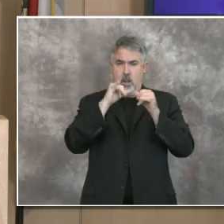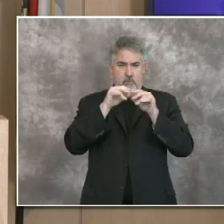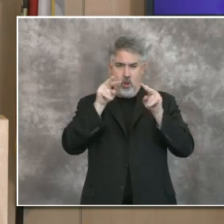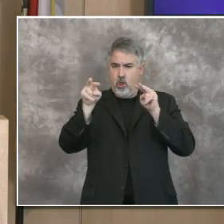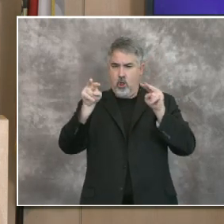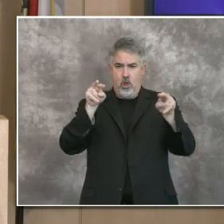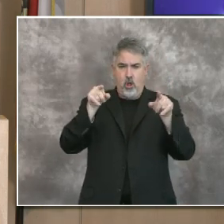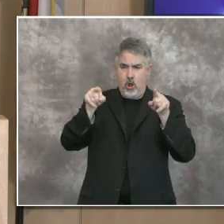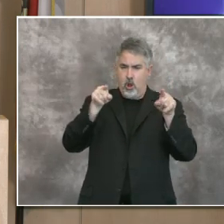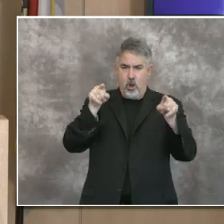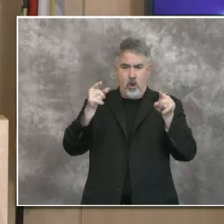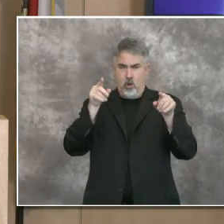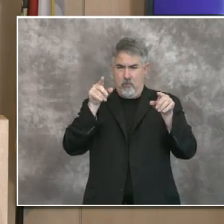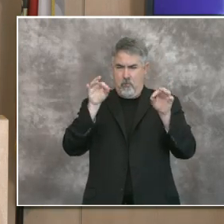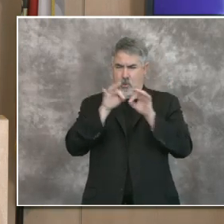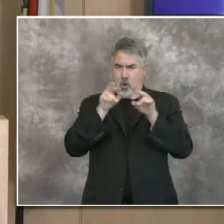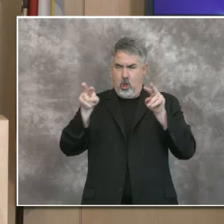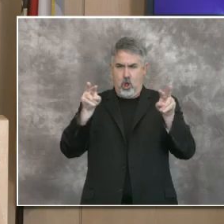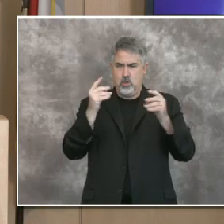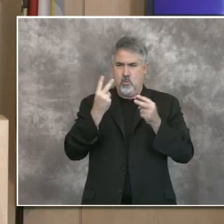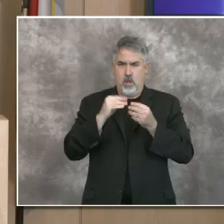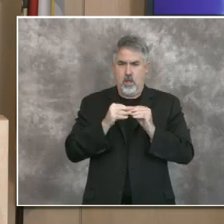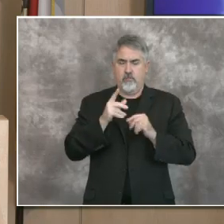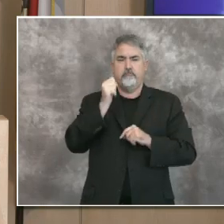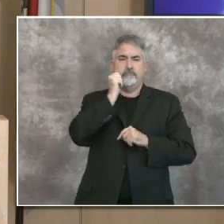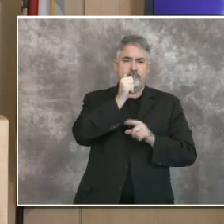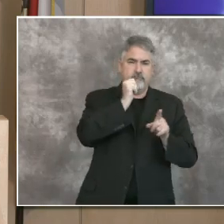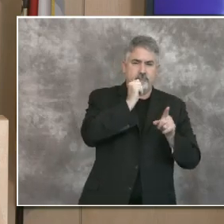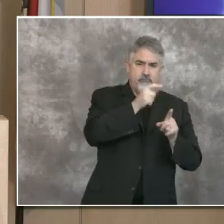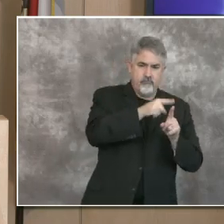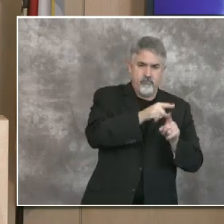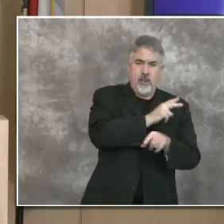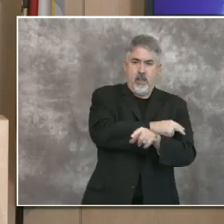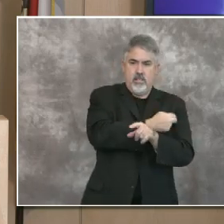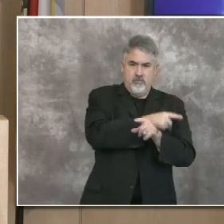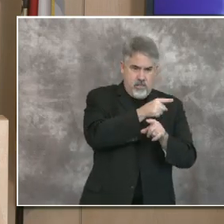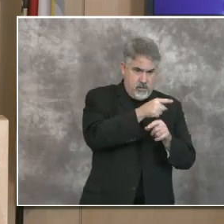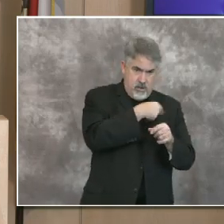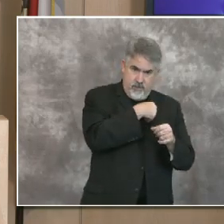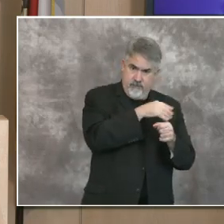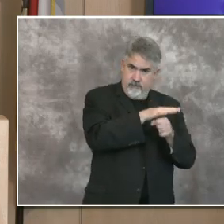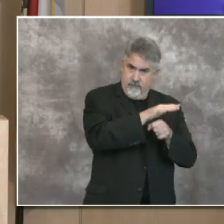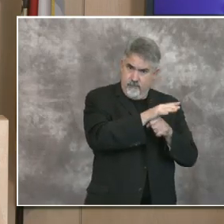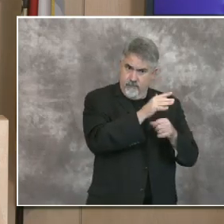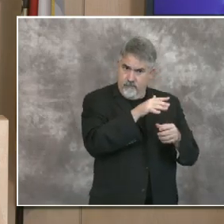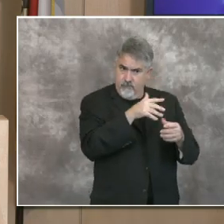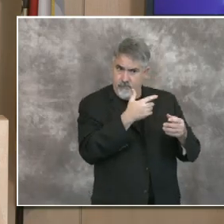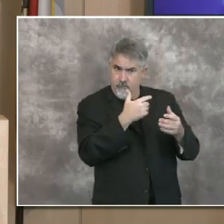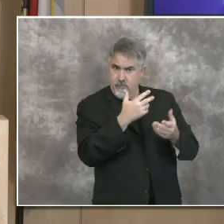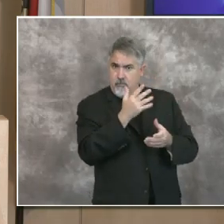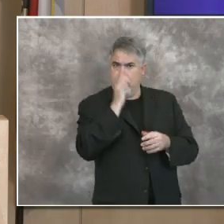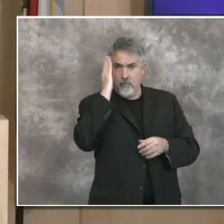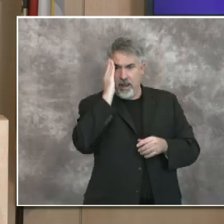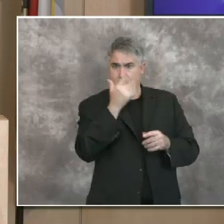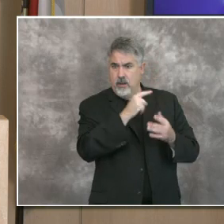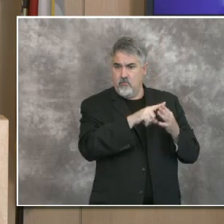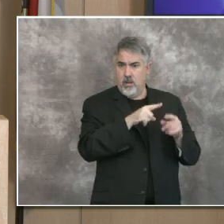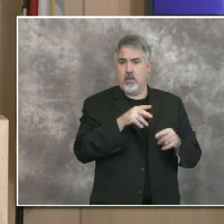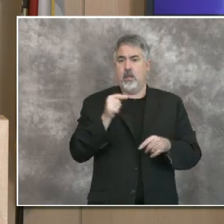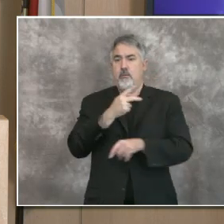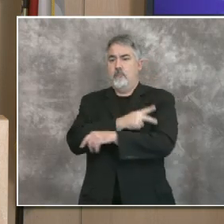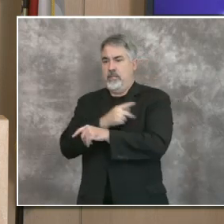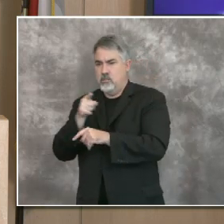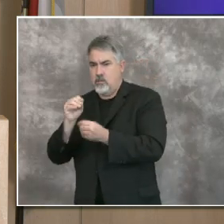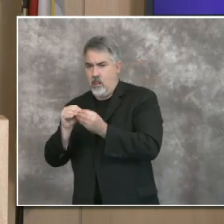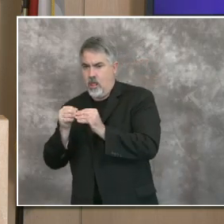a county is our daily hospital utilization based both on COVID-related patients, but also what is the total capacity